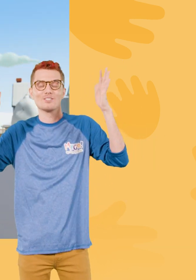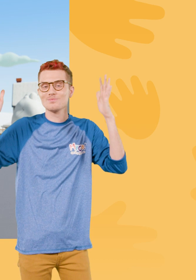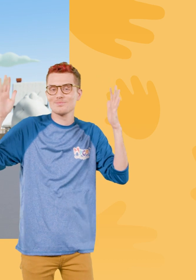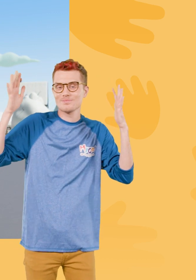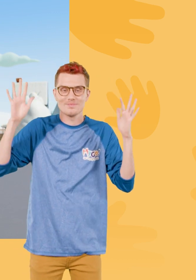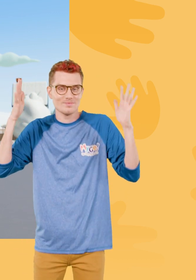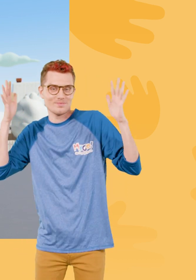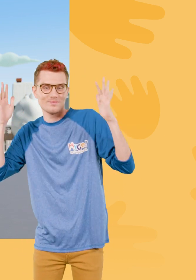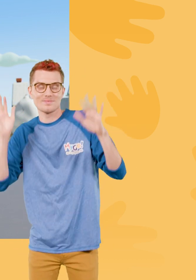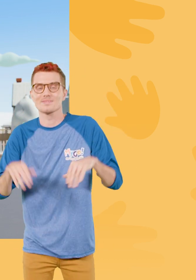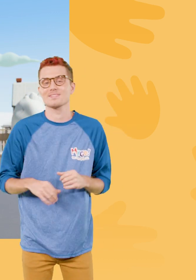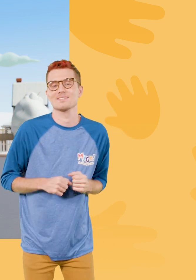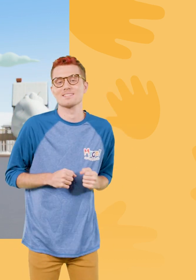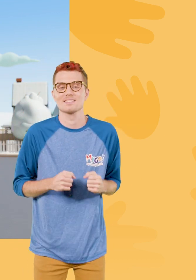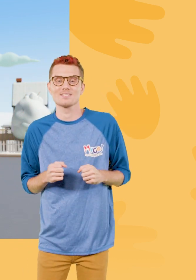Yay!